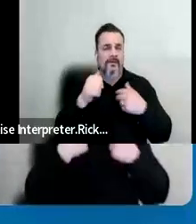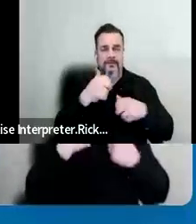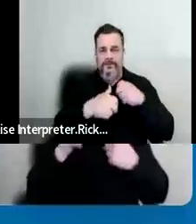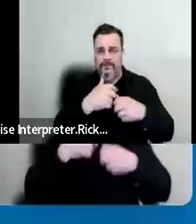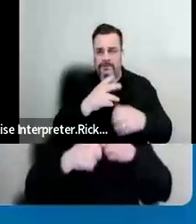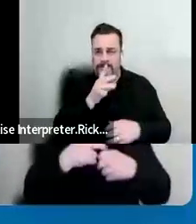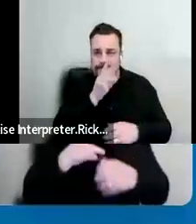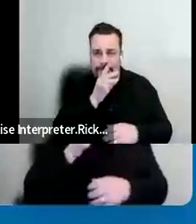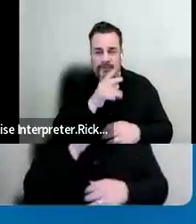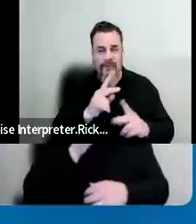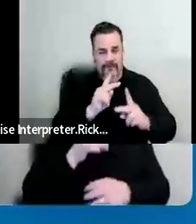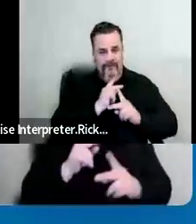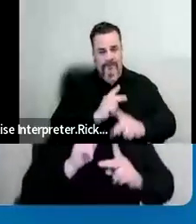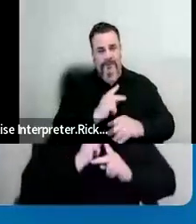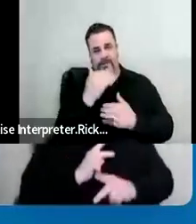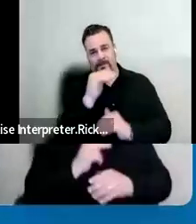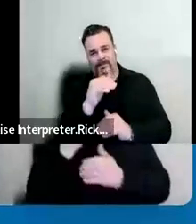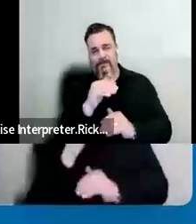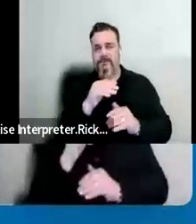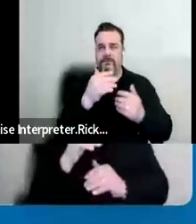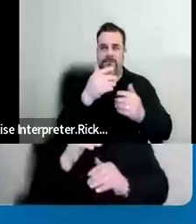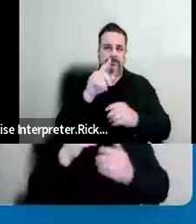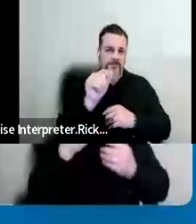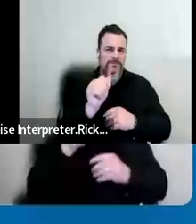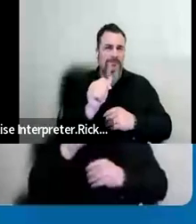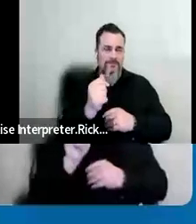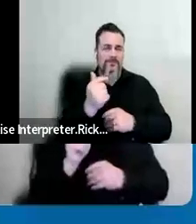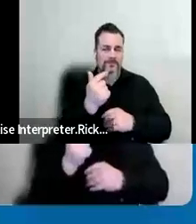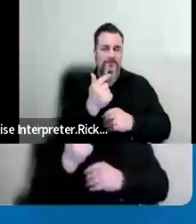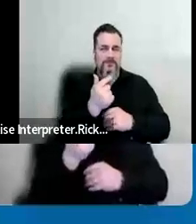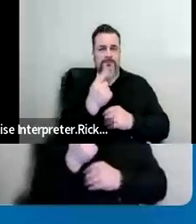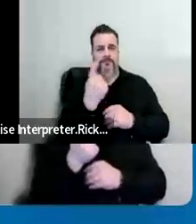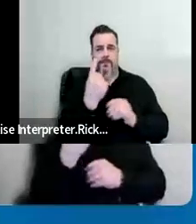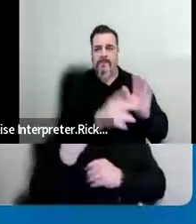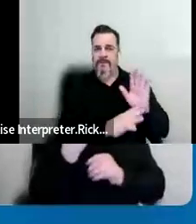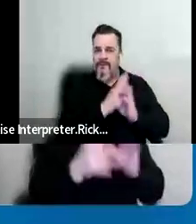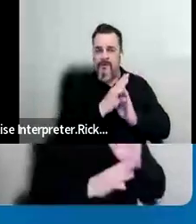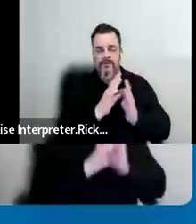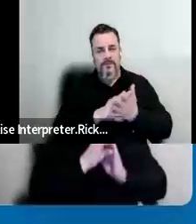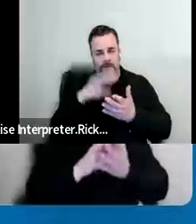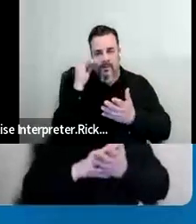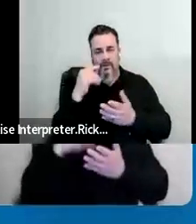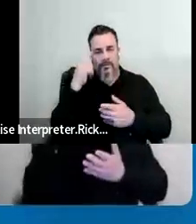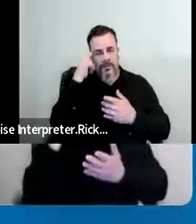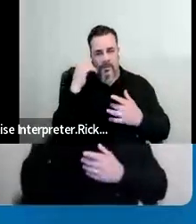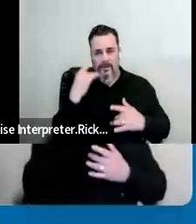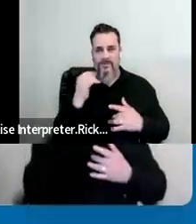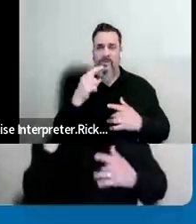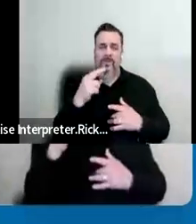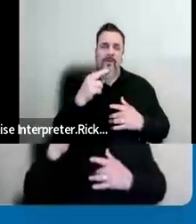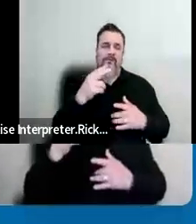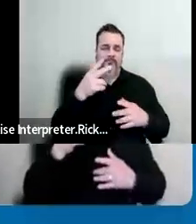speaking, physical limitations or disabilities, something that's developmental, learning, mental illness, or chronic illness.